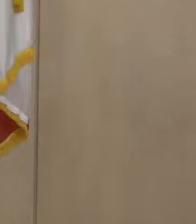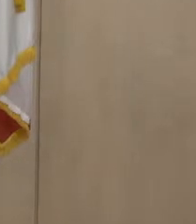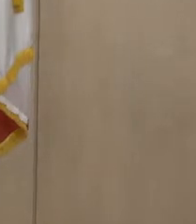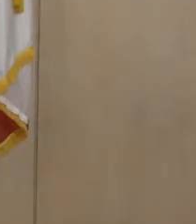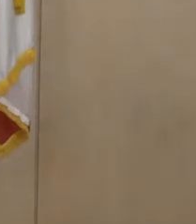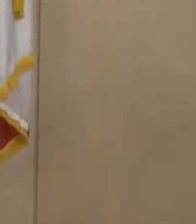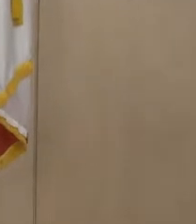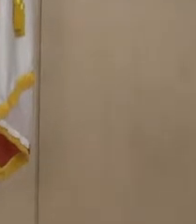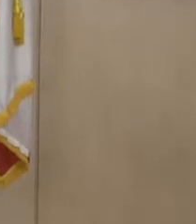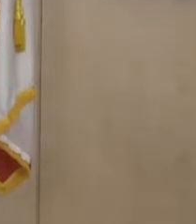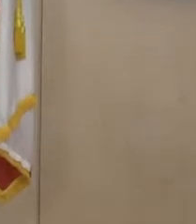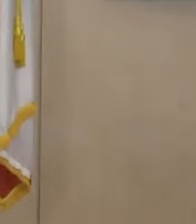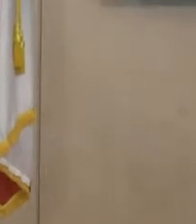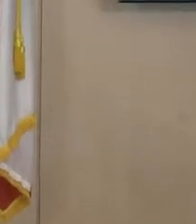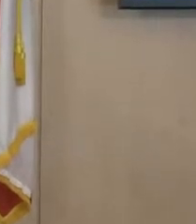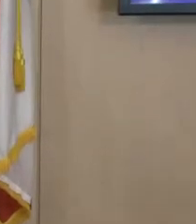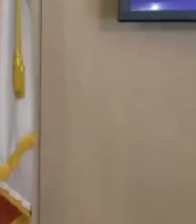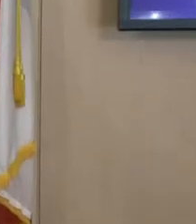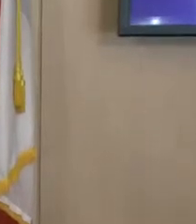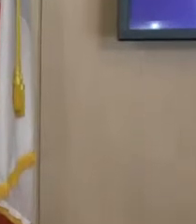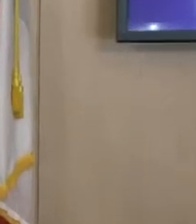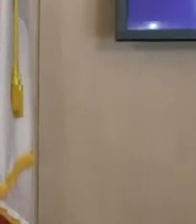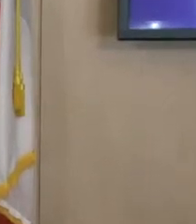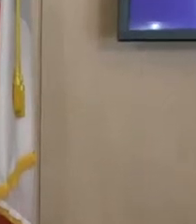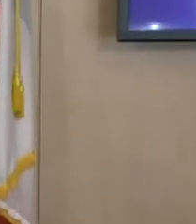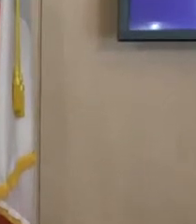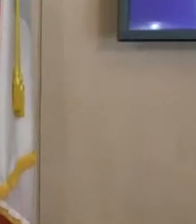Thank you, Dr. Wooten. We'll go directly to the questions.